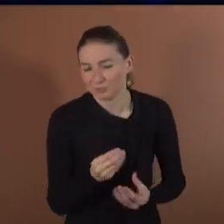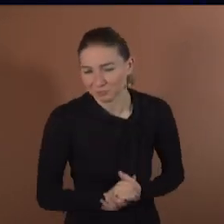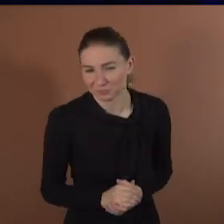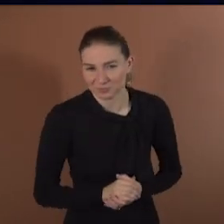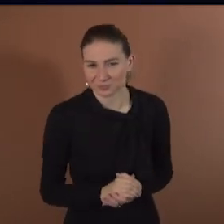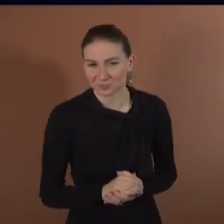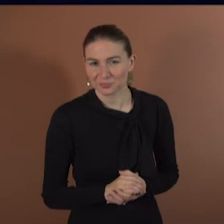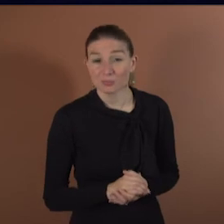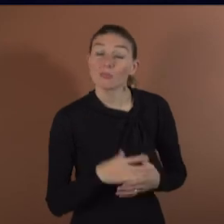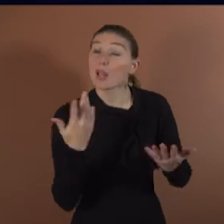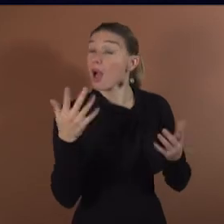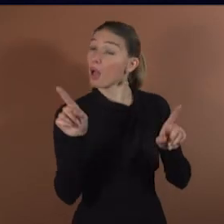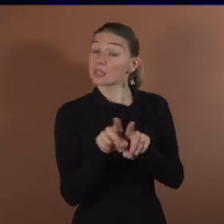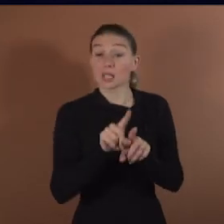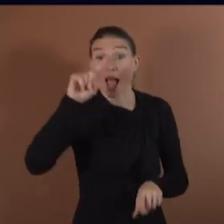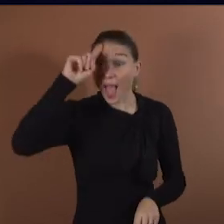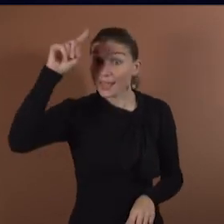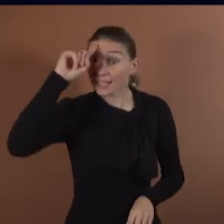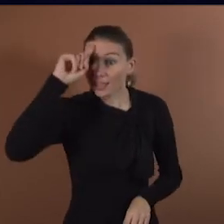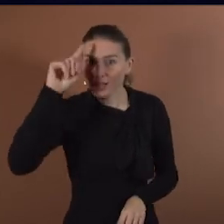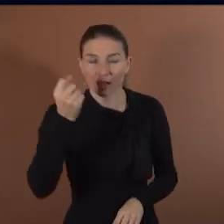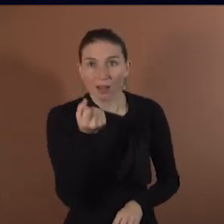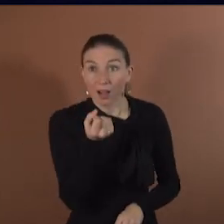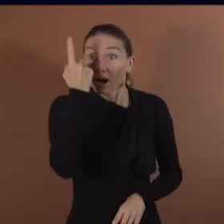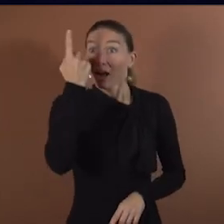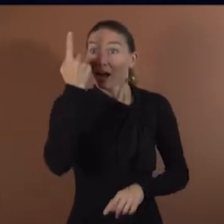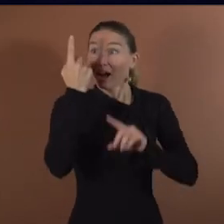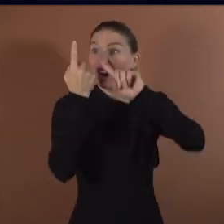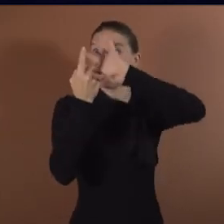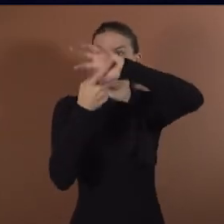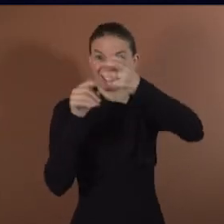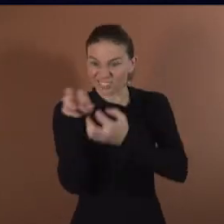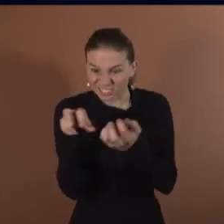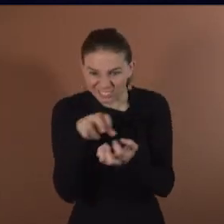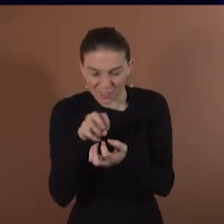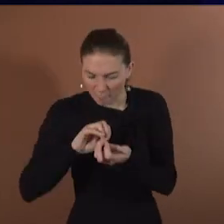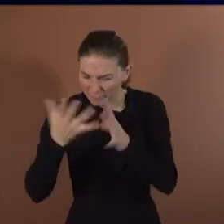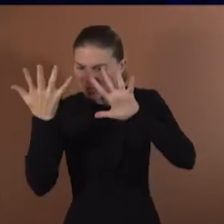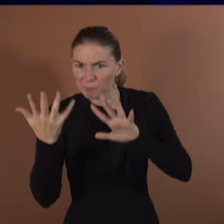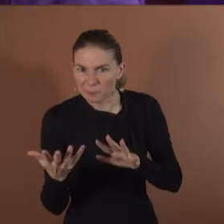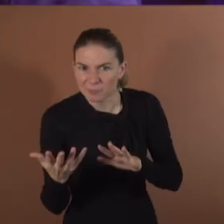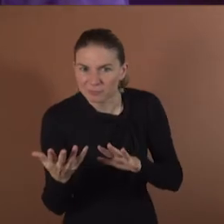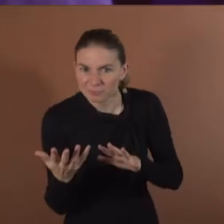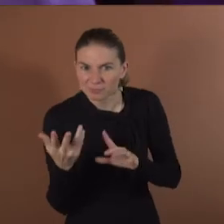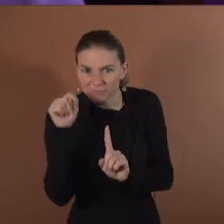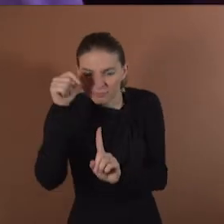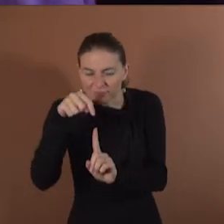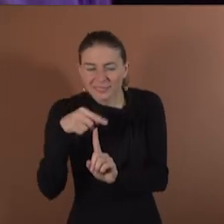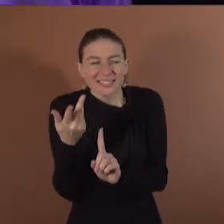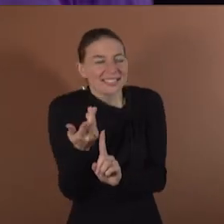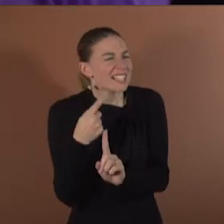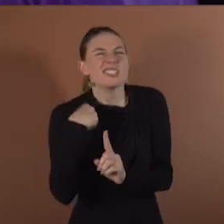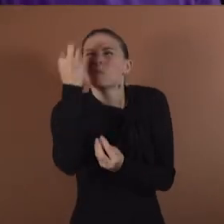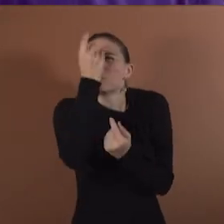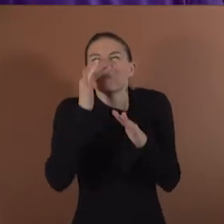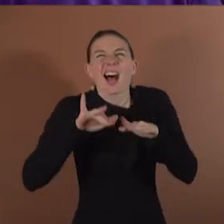Messing up ideas is a good thing to do as well, and that's where creativity comes from. Creativity is a word that we often throw around, and we don't think very hard what